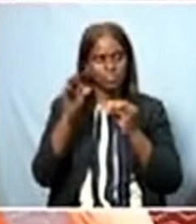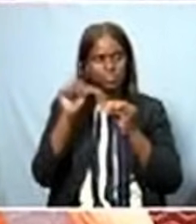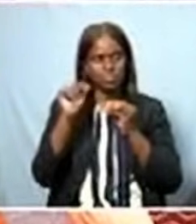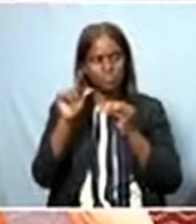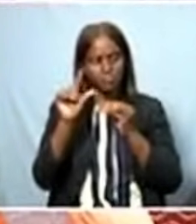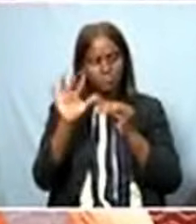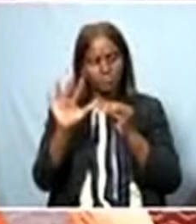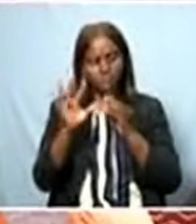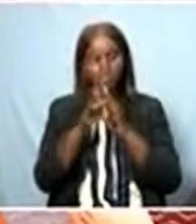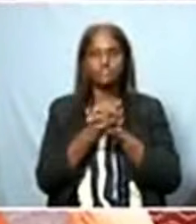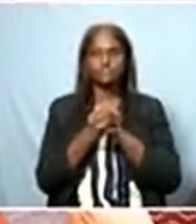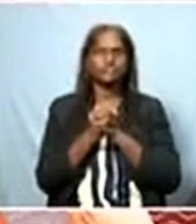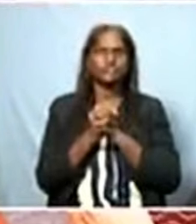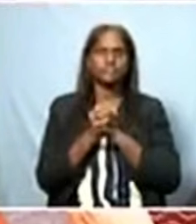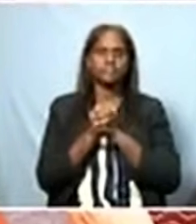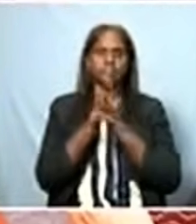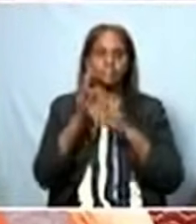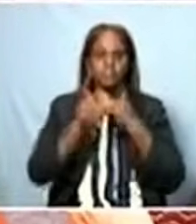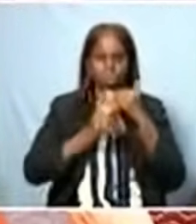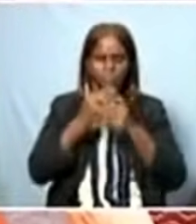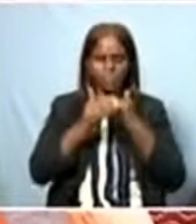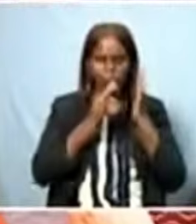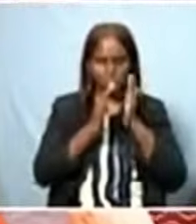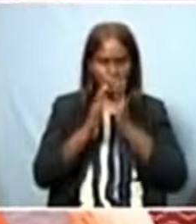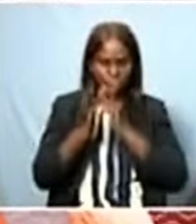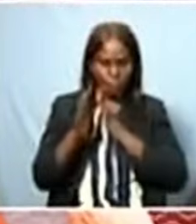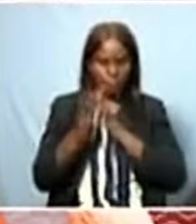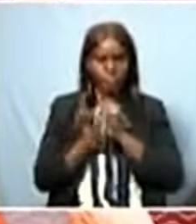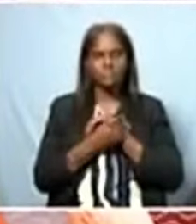2025. Next order.